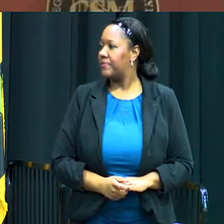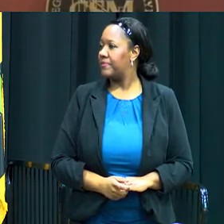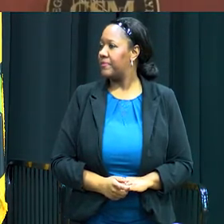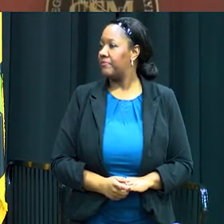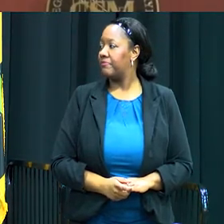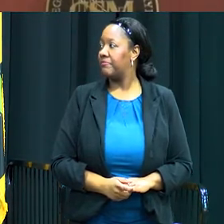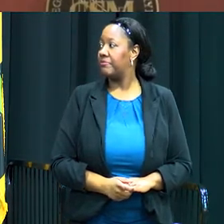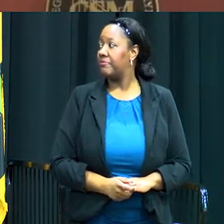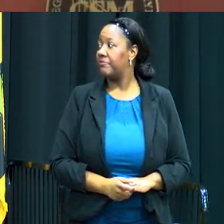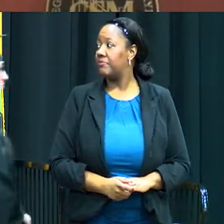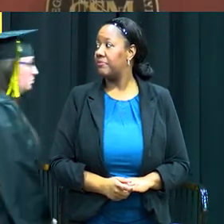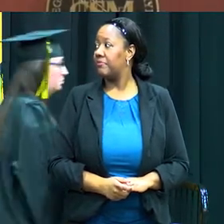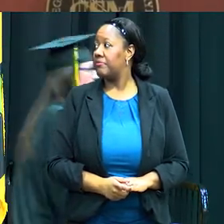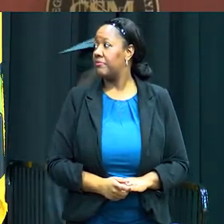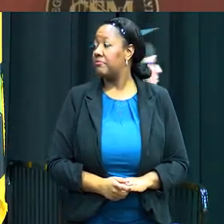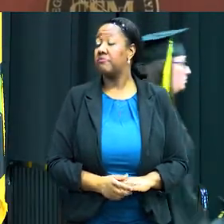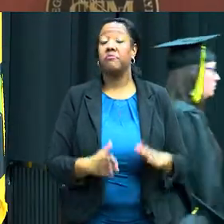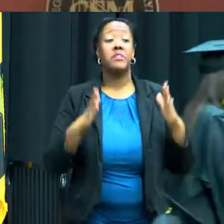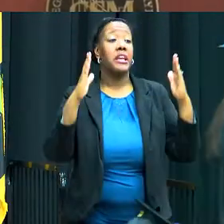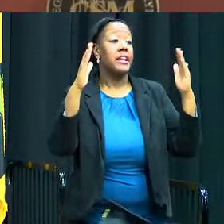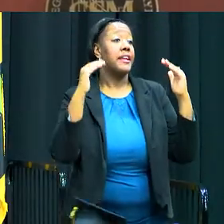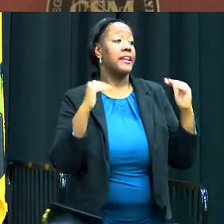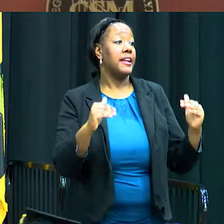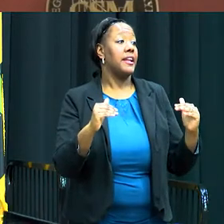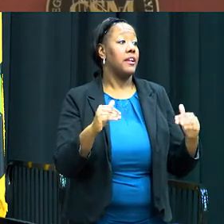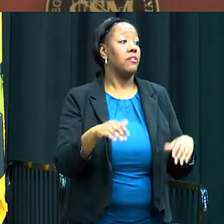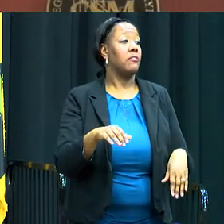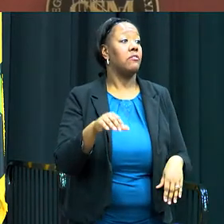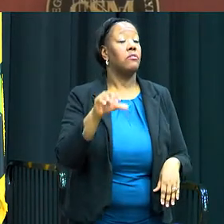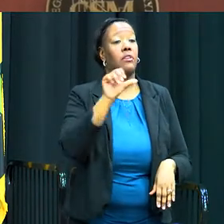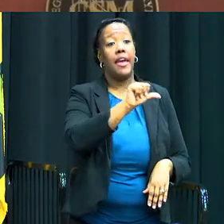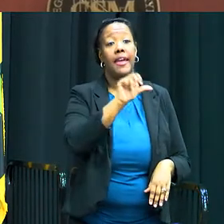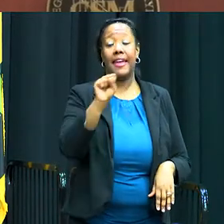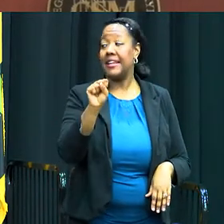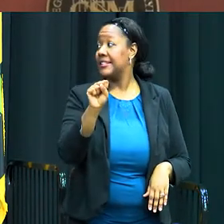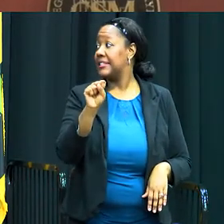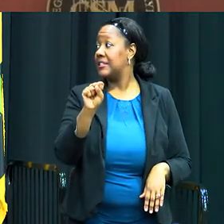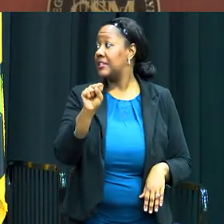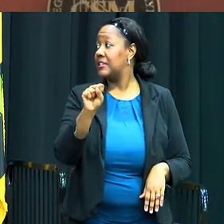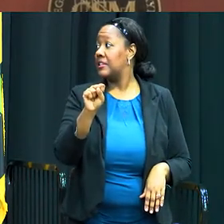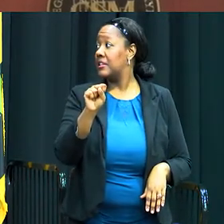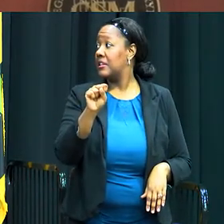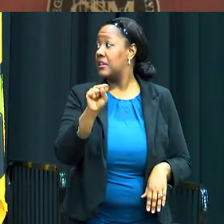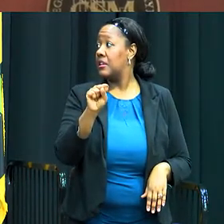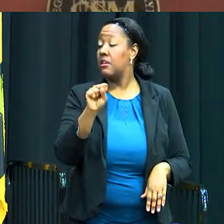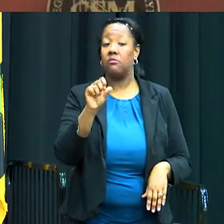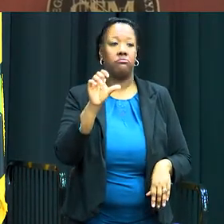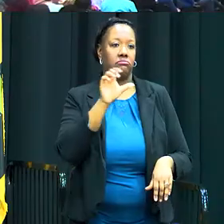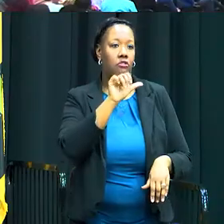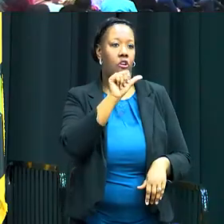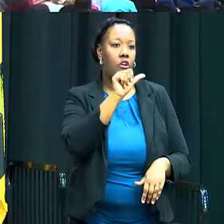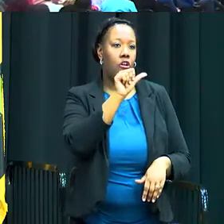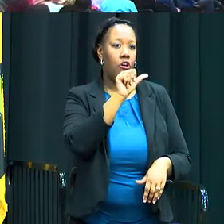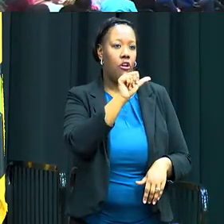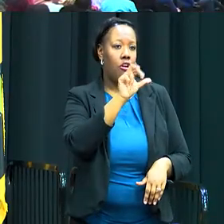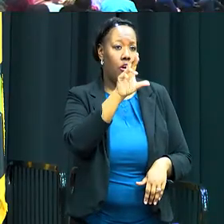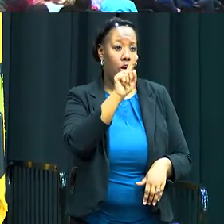We now confer the Associate of Arts degrees in Arts and Sciences, Marie Chantal Ahusu.